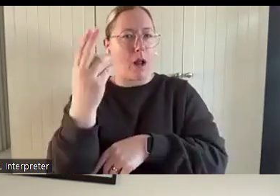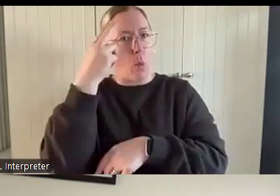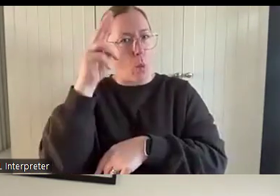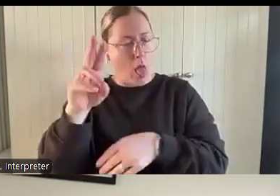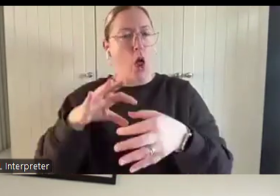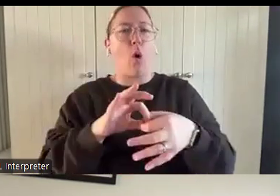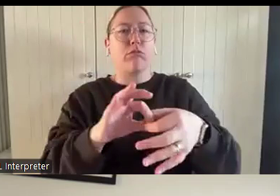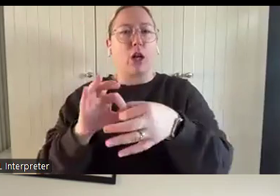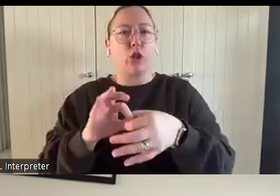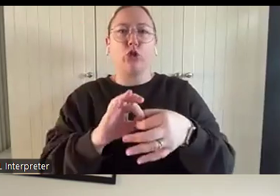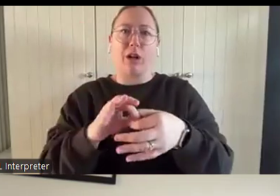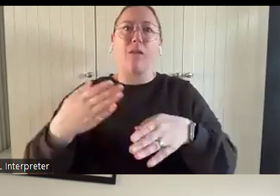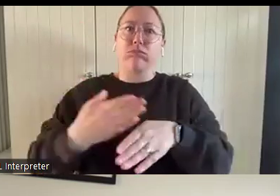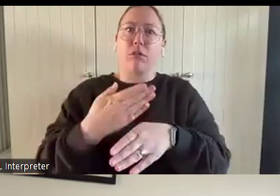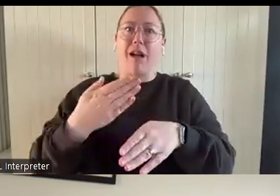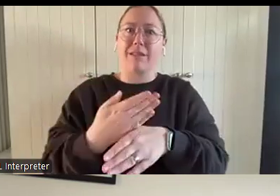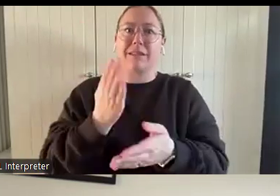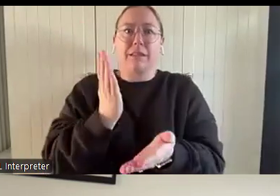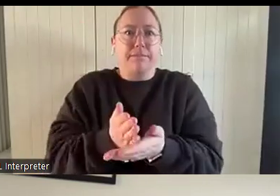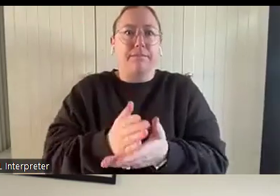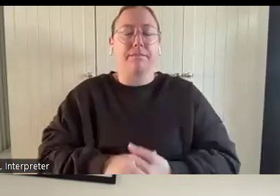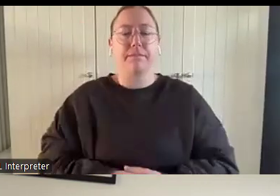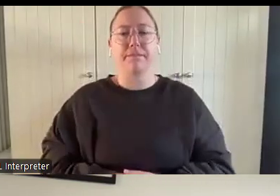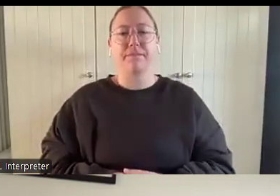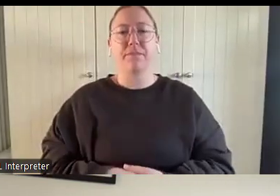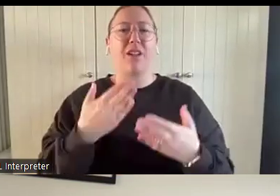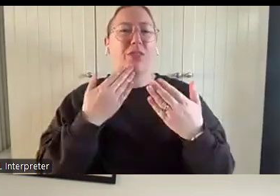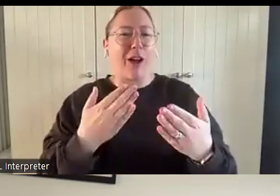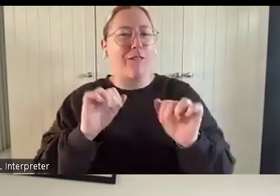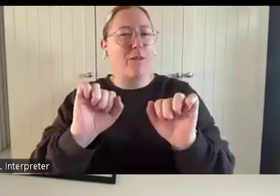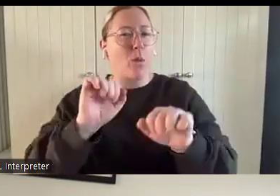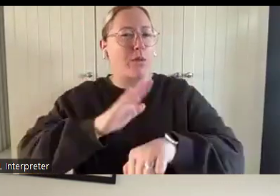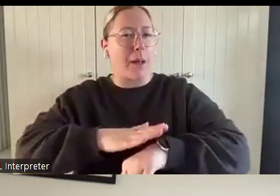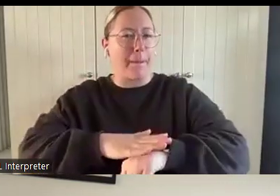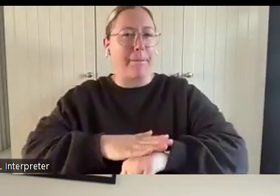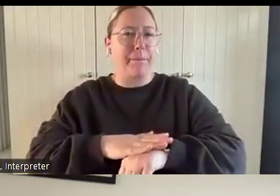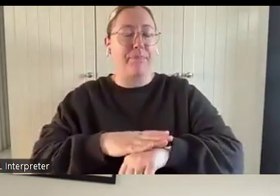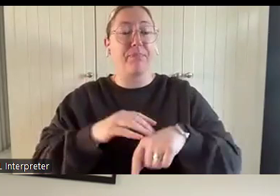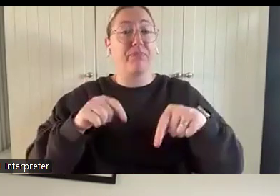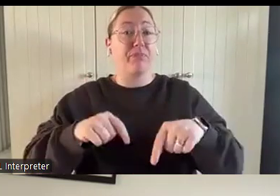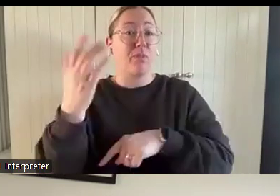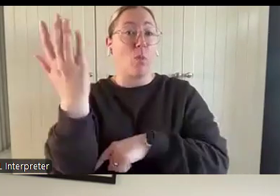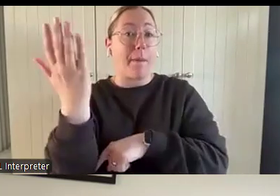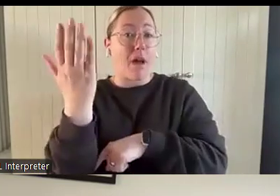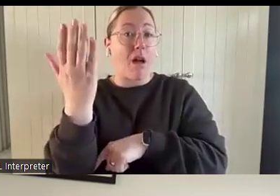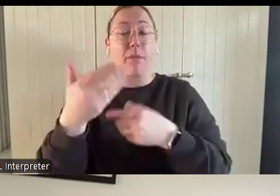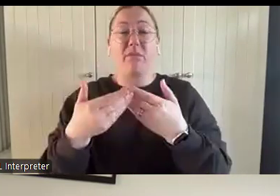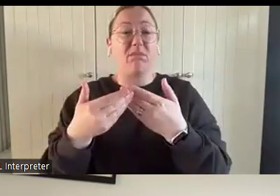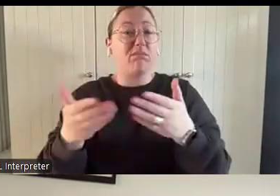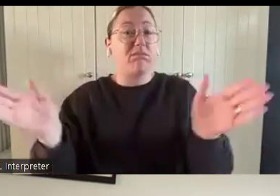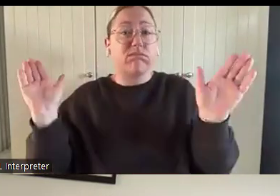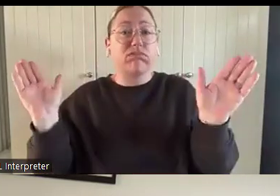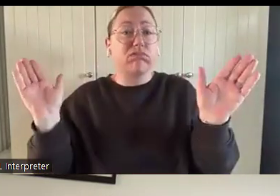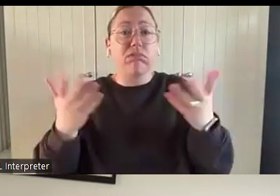in Practice. Thank you so much for taking the time to be with us today. These webinars are really open to everyone,